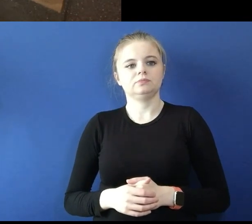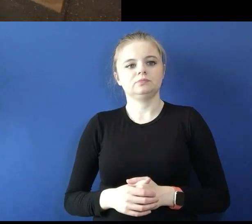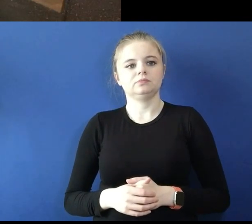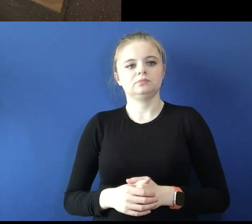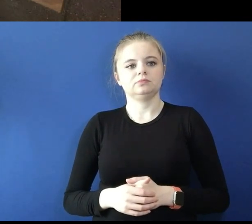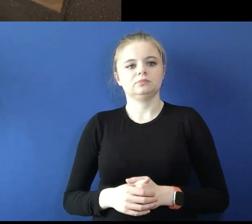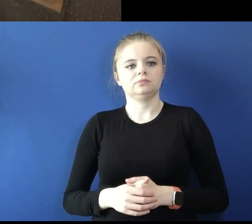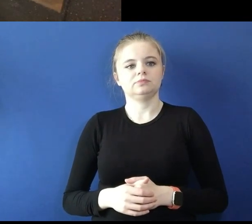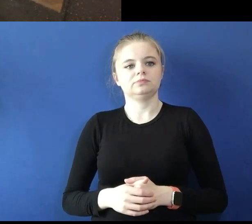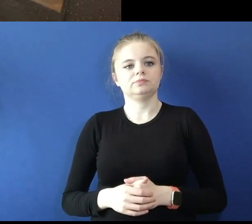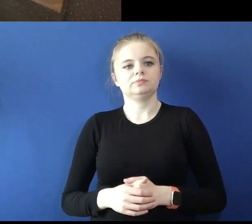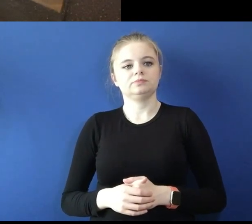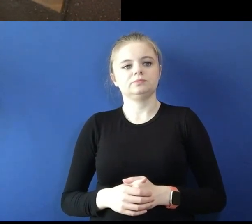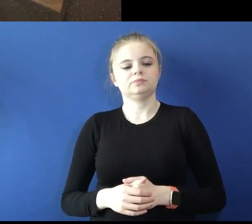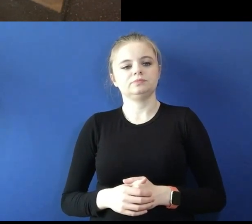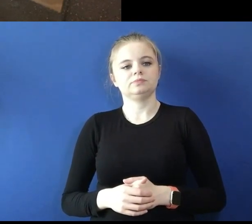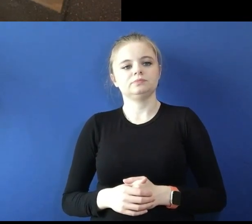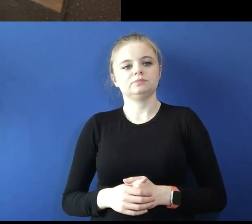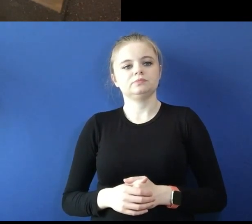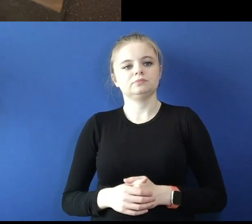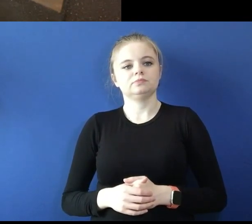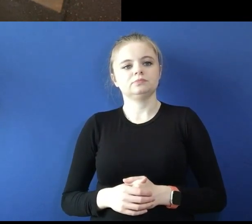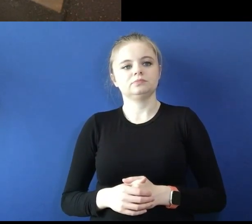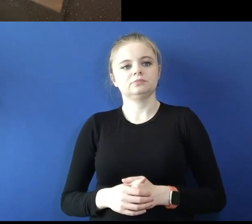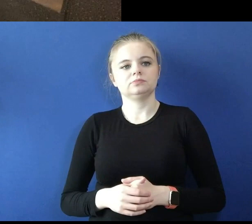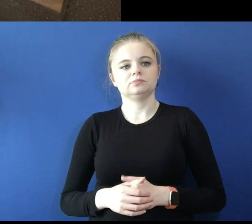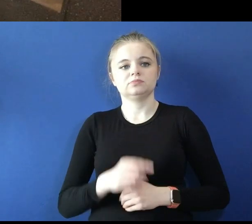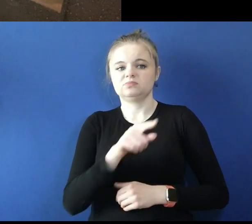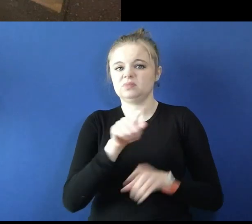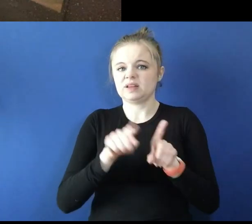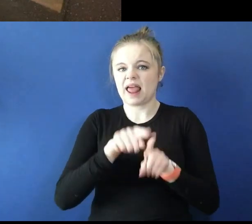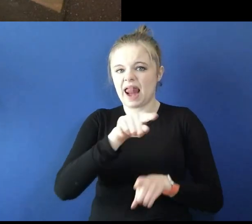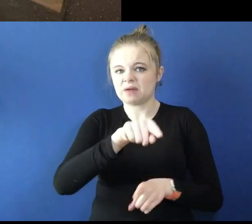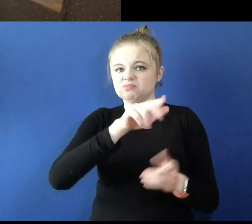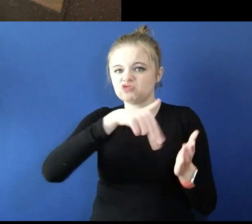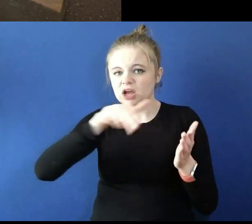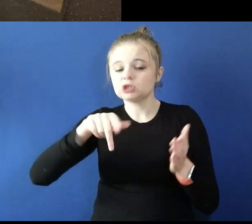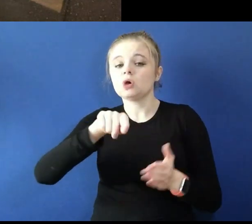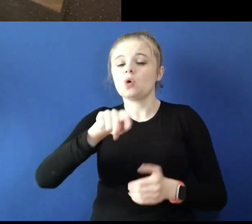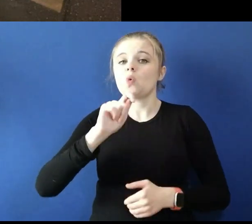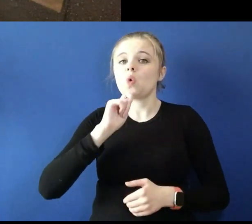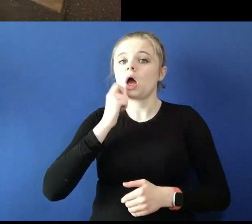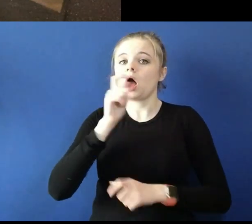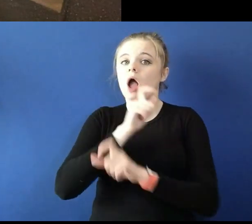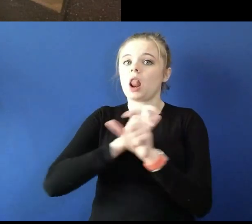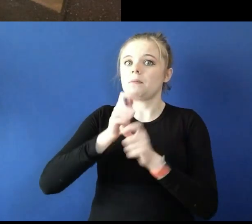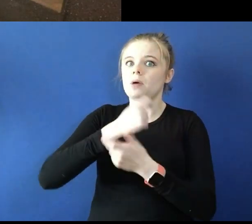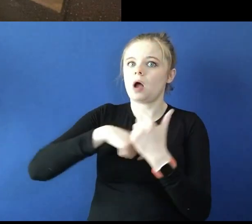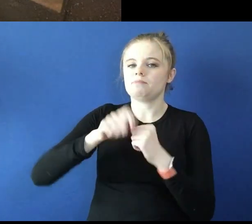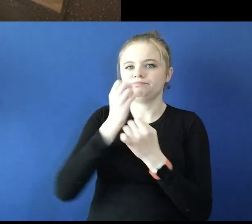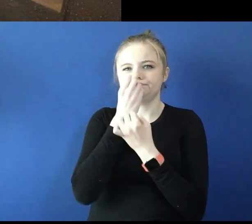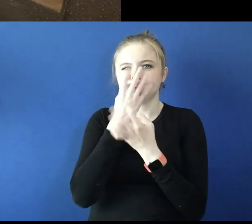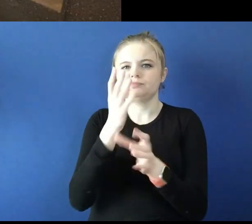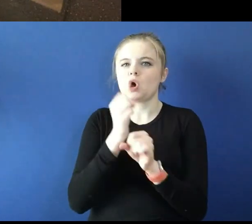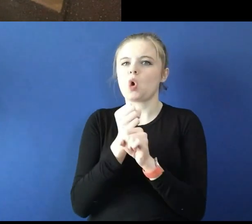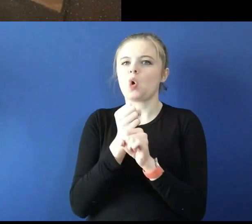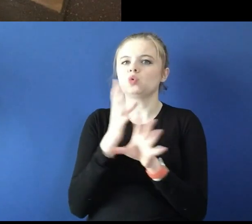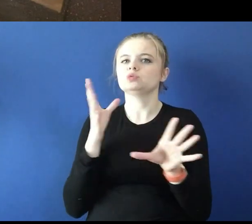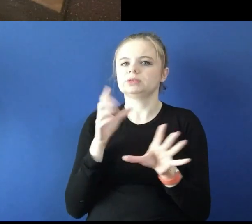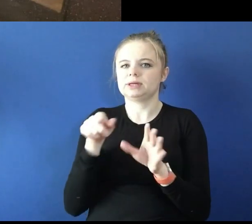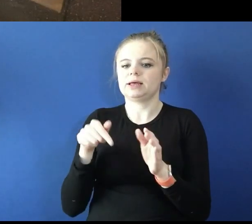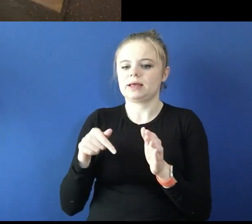all my potatoes. Now these will go beautifully golden brown in the